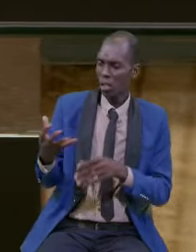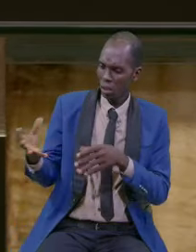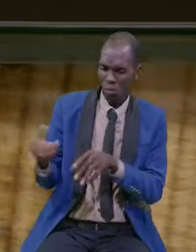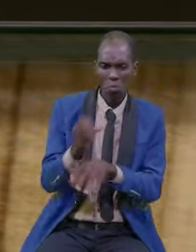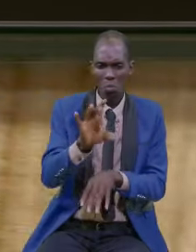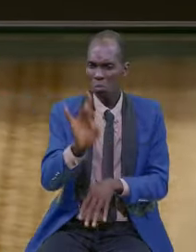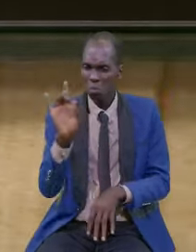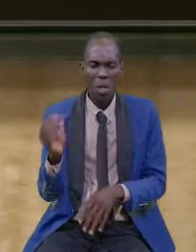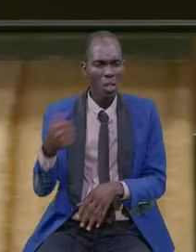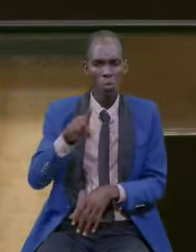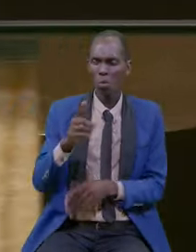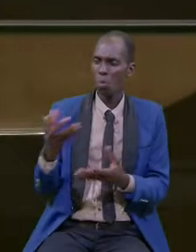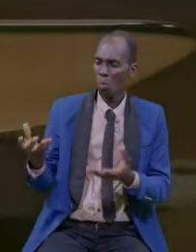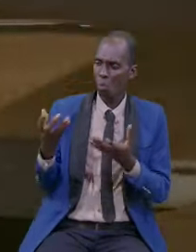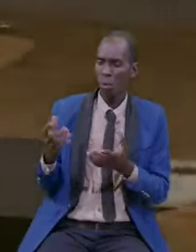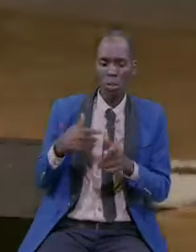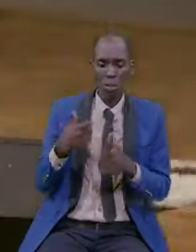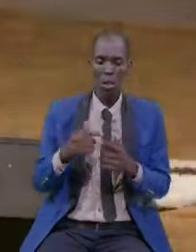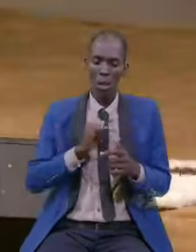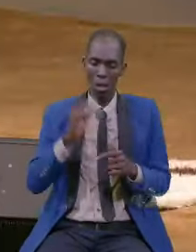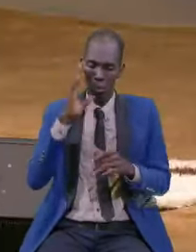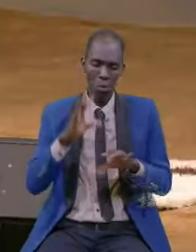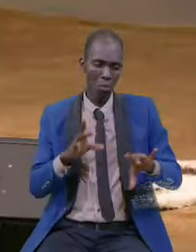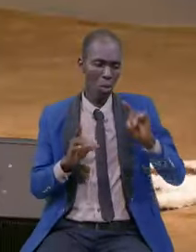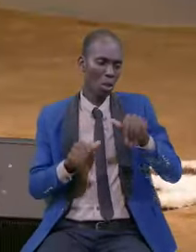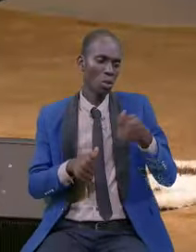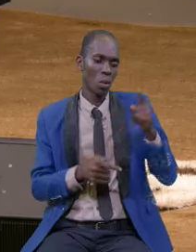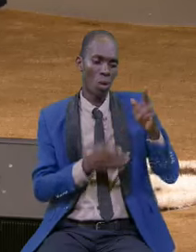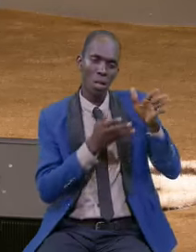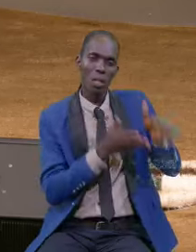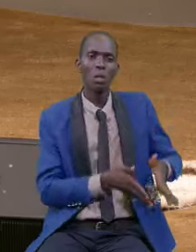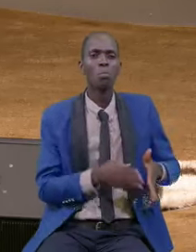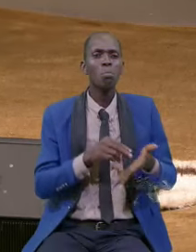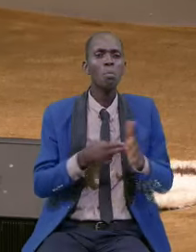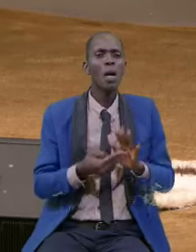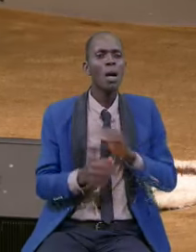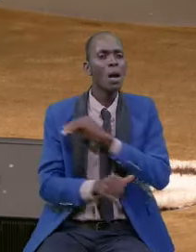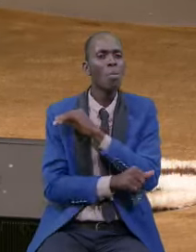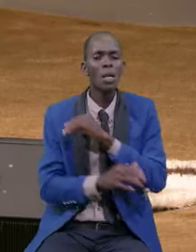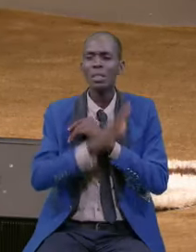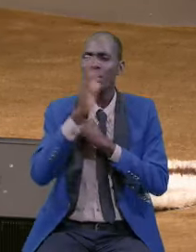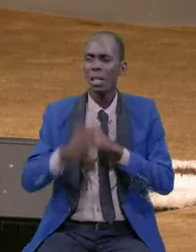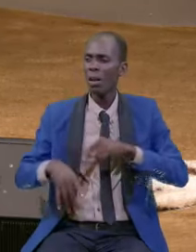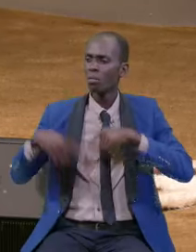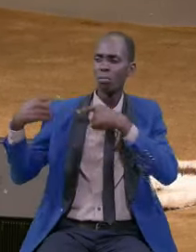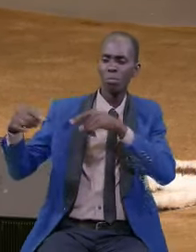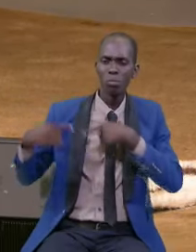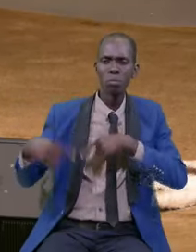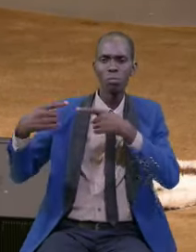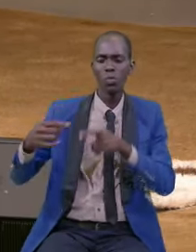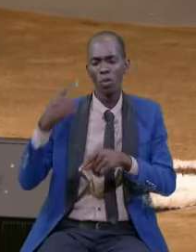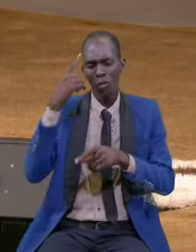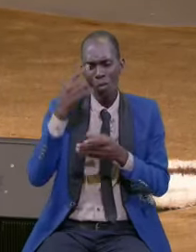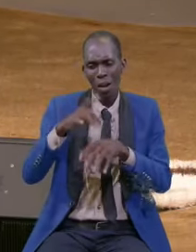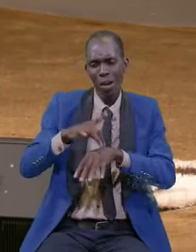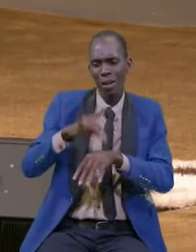God. He didn't believe that by his own struggle, by his own fighting, he will have this and grab